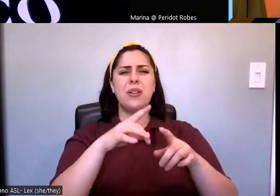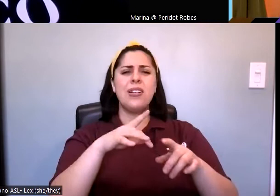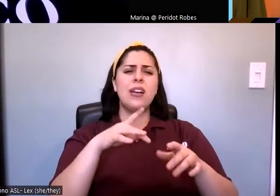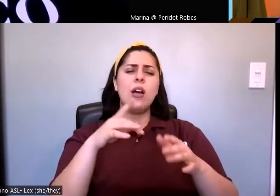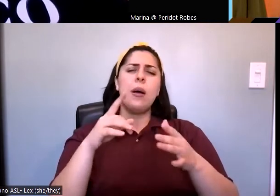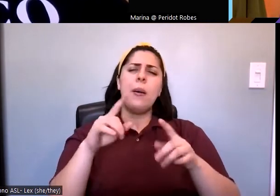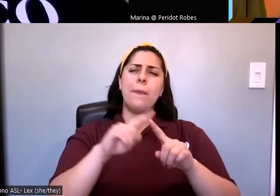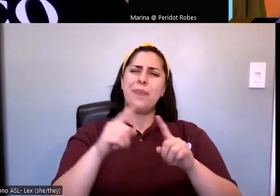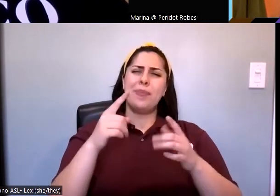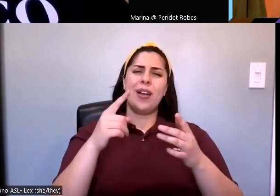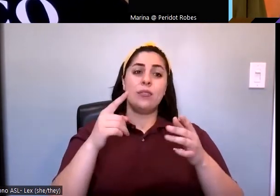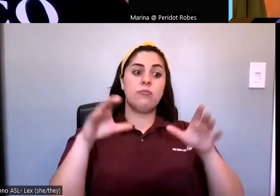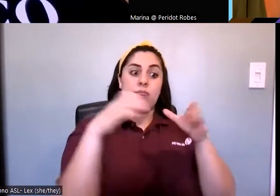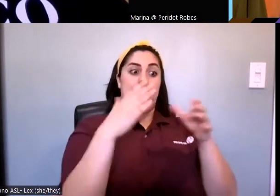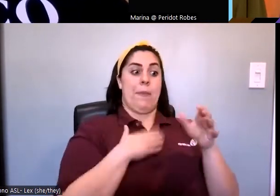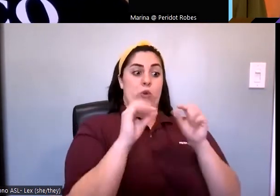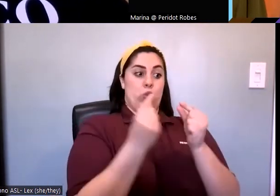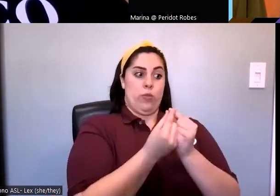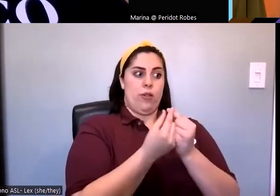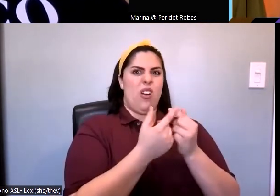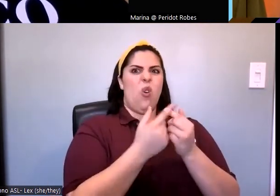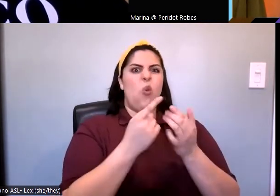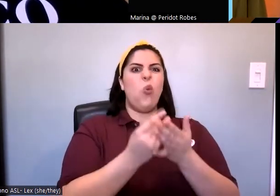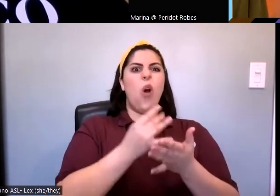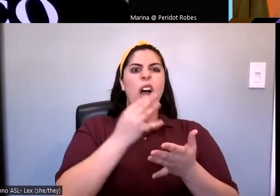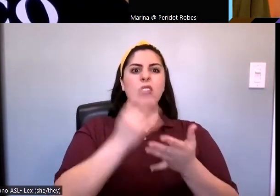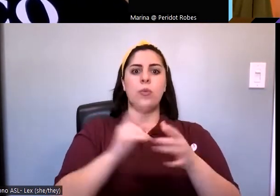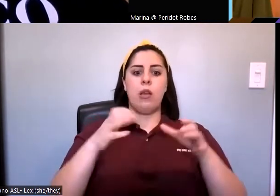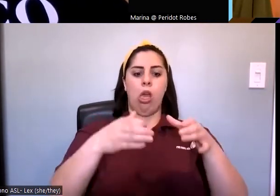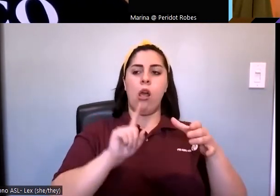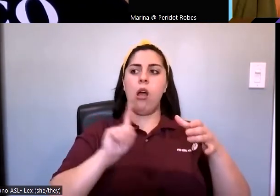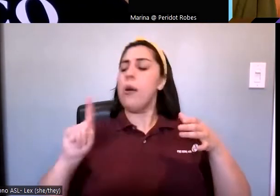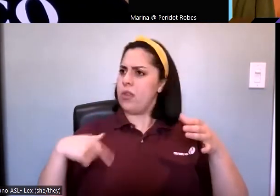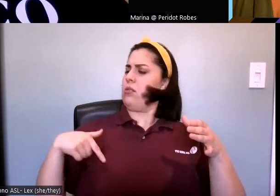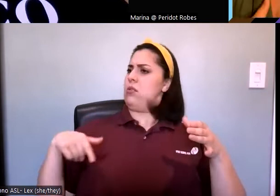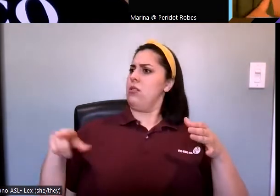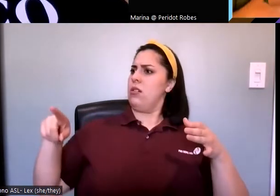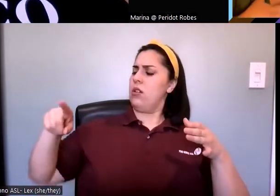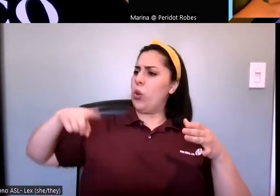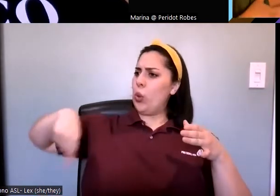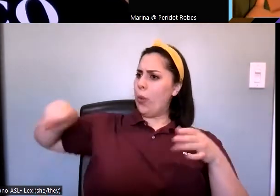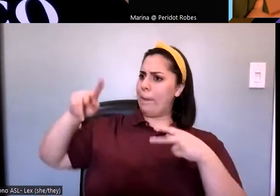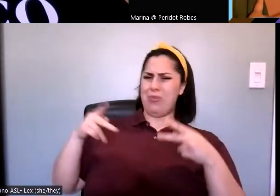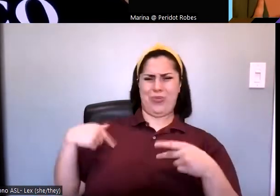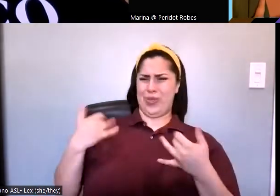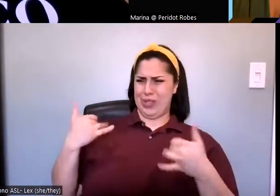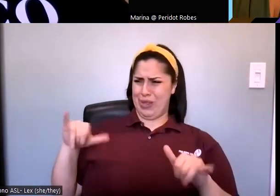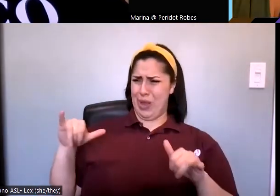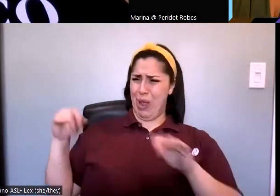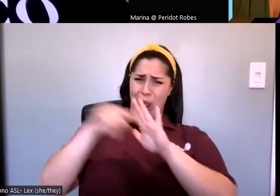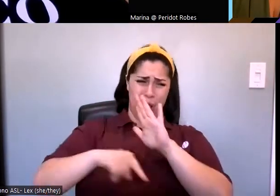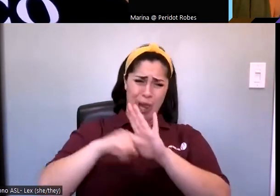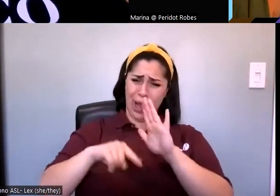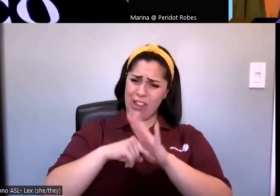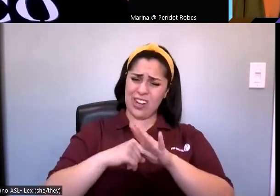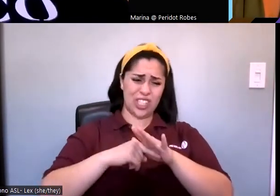of the world again, like I get a little glimpse of what's going on outside my bubble. And I'm just like, oh my gosh, you people are still thinking this way? What's wrong